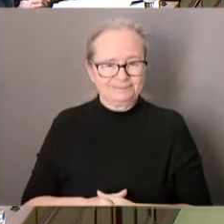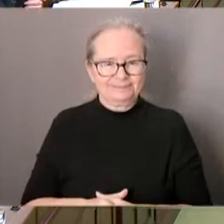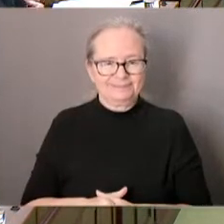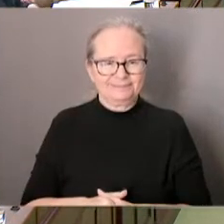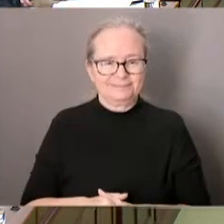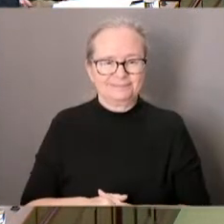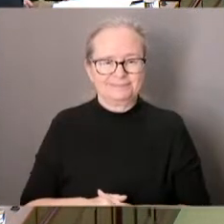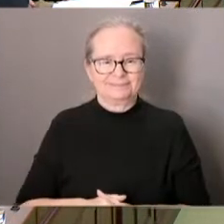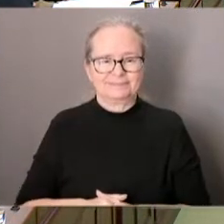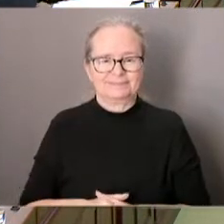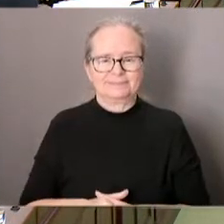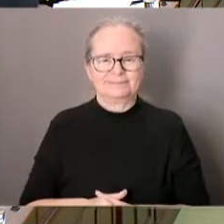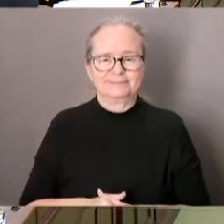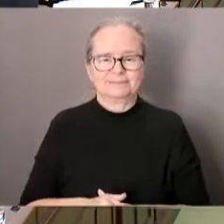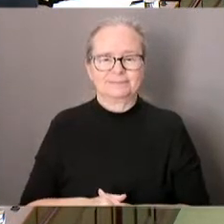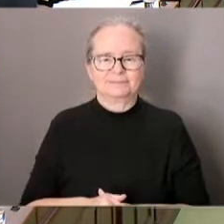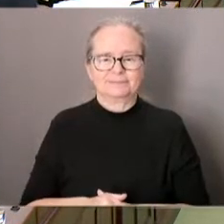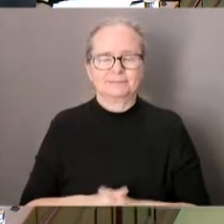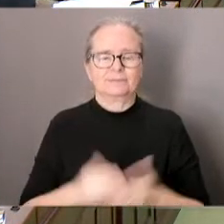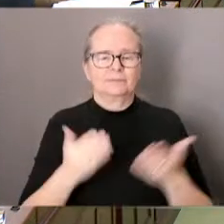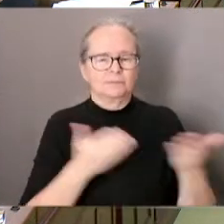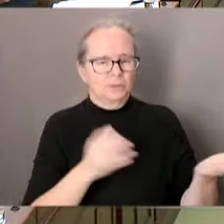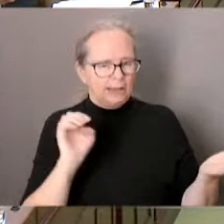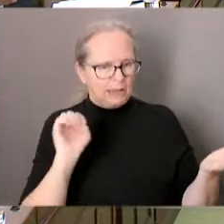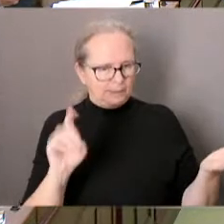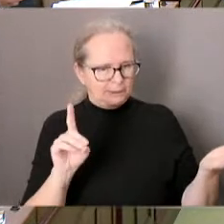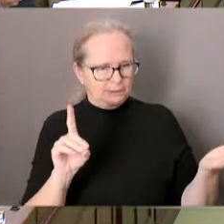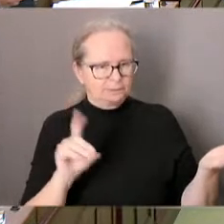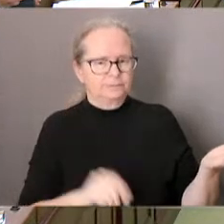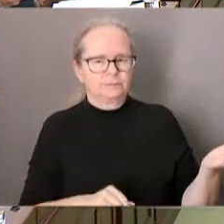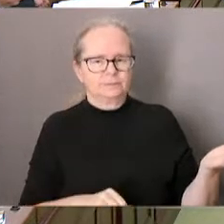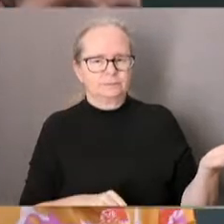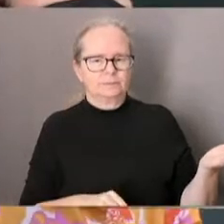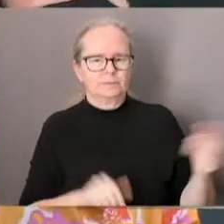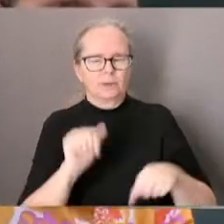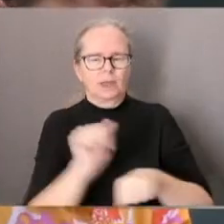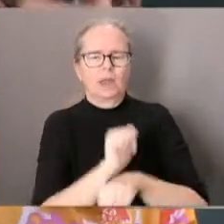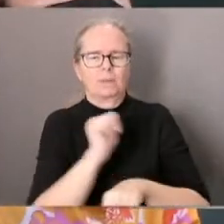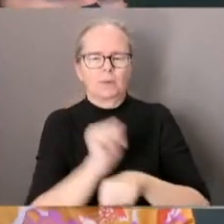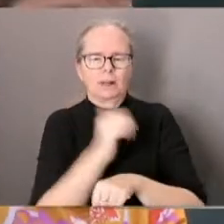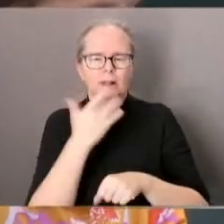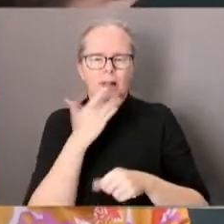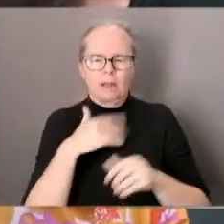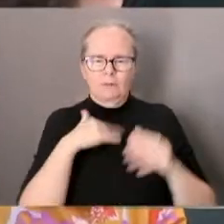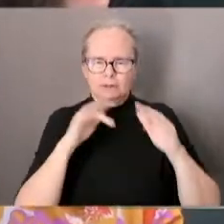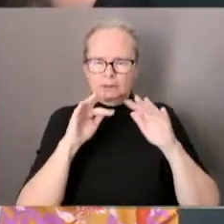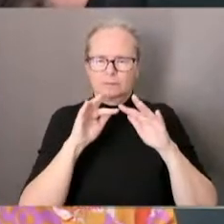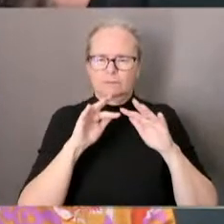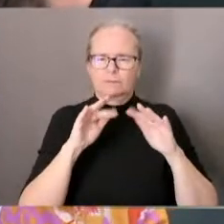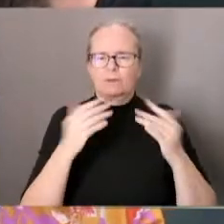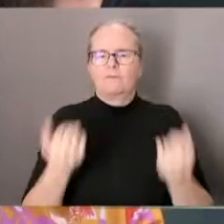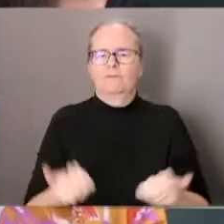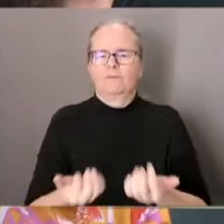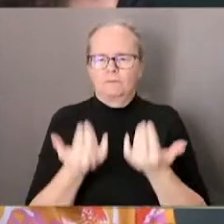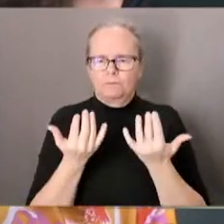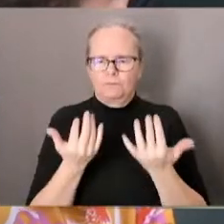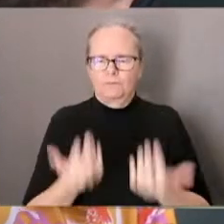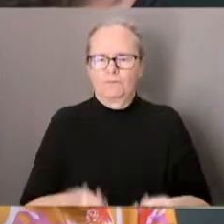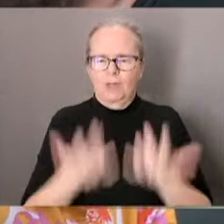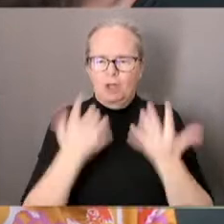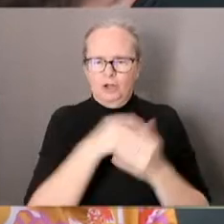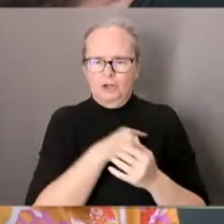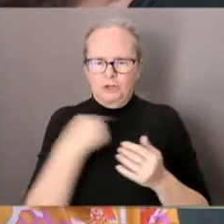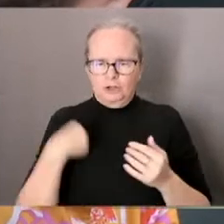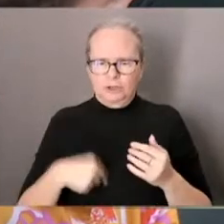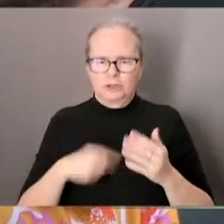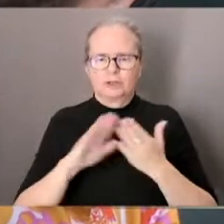Alberta is fortunate to have a large and vibrant Chinese Community especially in my riding of Edmonton White mud Chinese immigrants came to Canada over a century ago